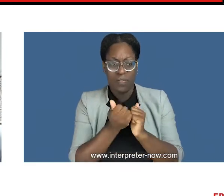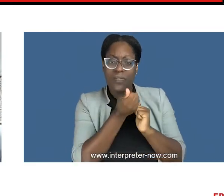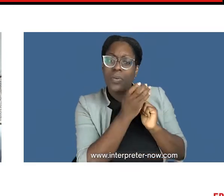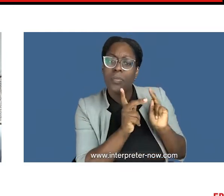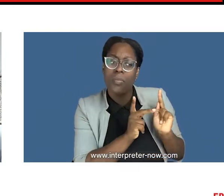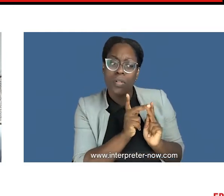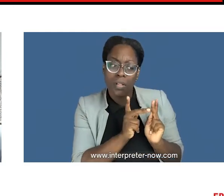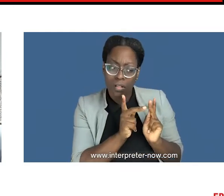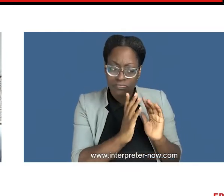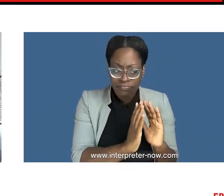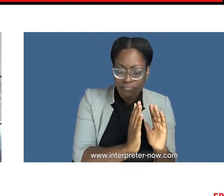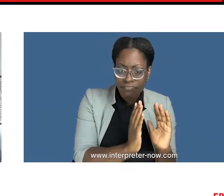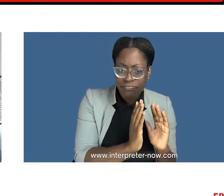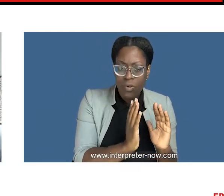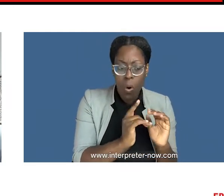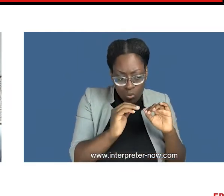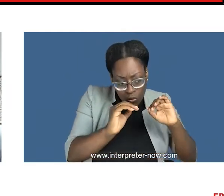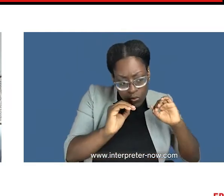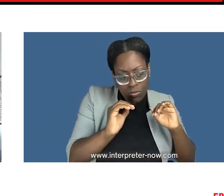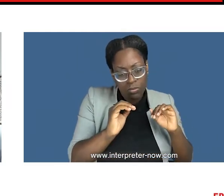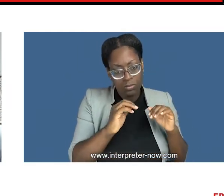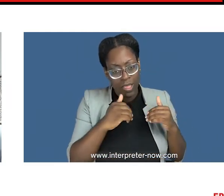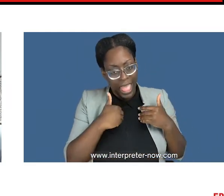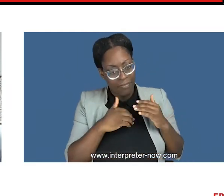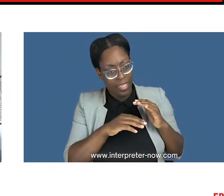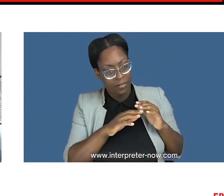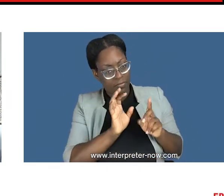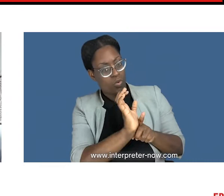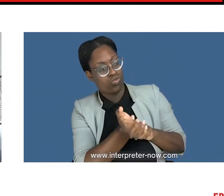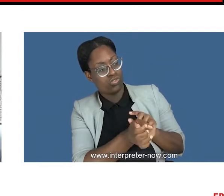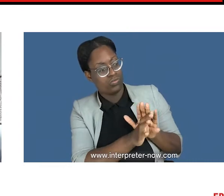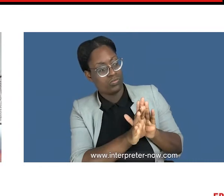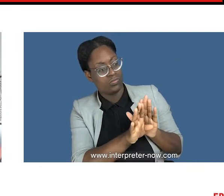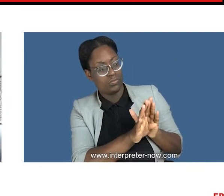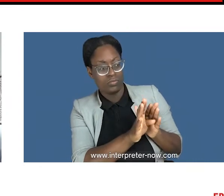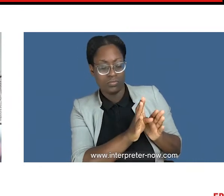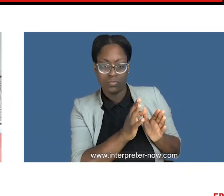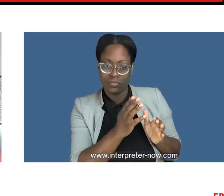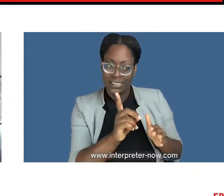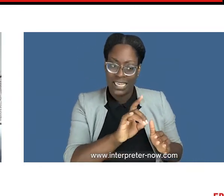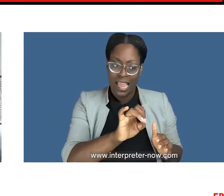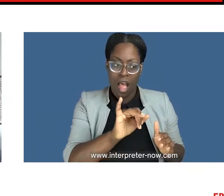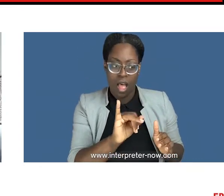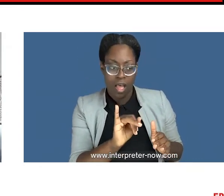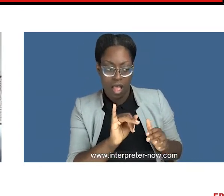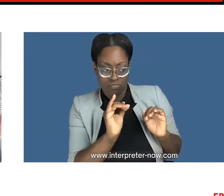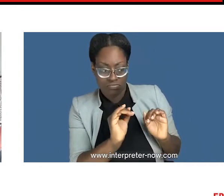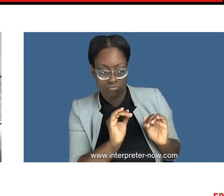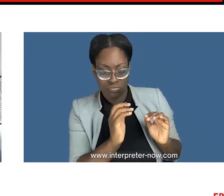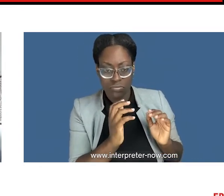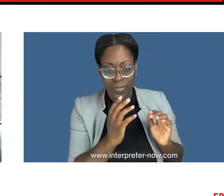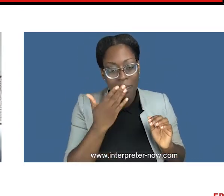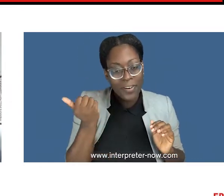that all look pretty similar. It's much harder to hire somebody who's from an underrepresented background if your whole